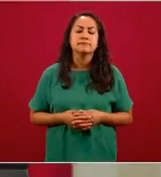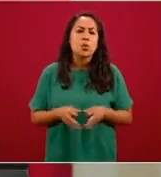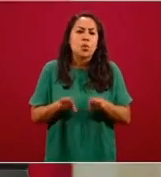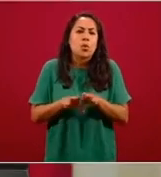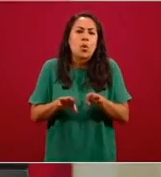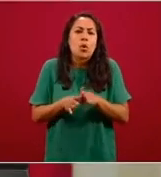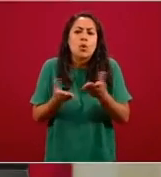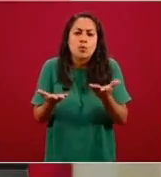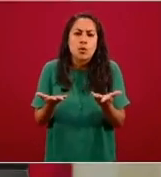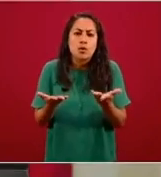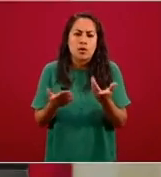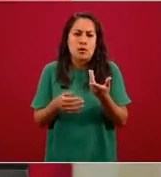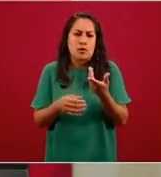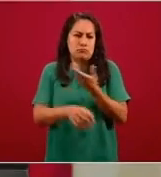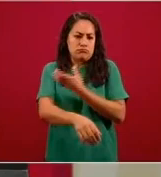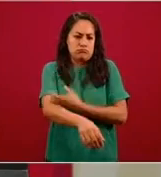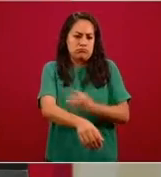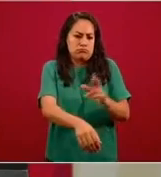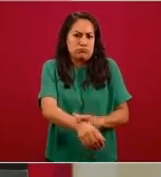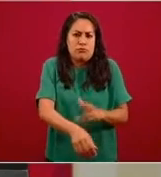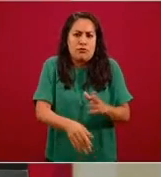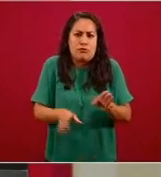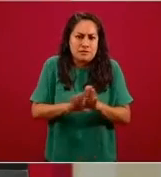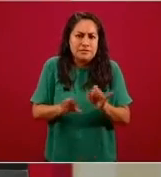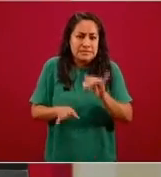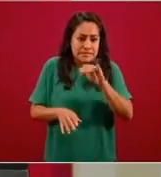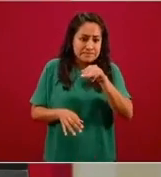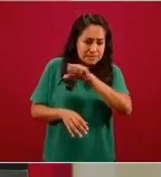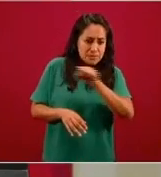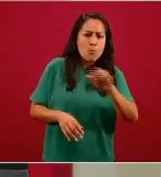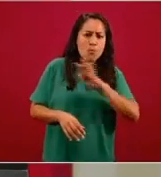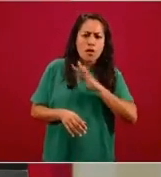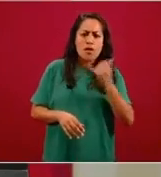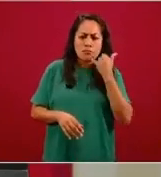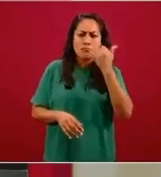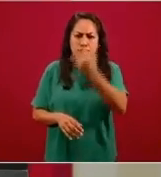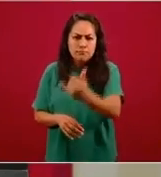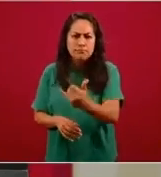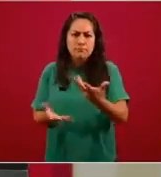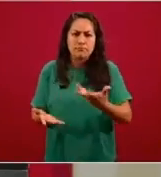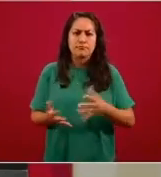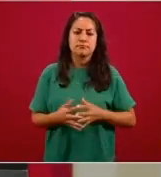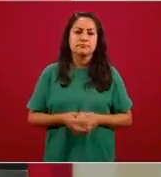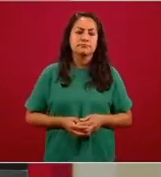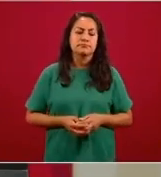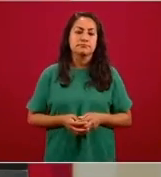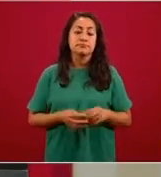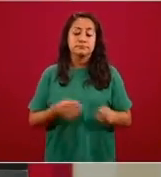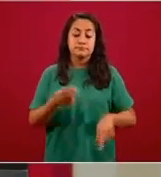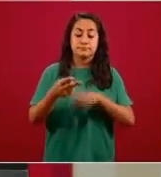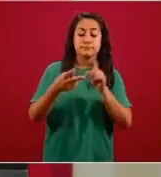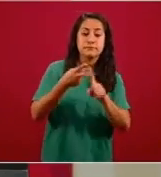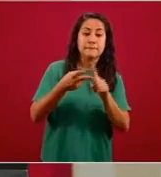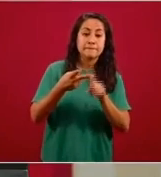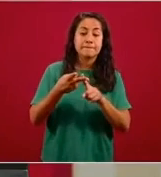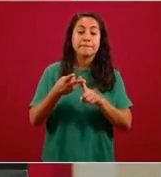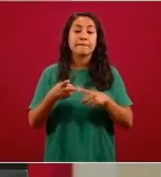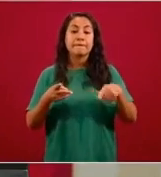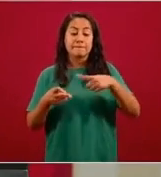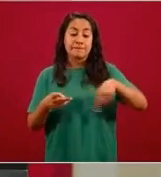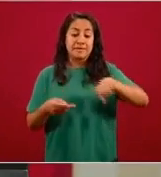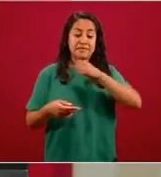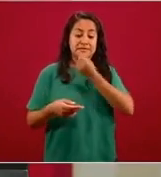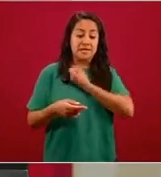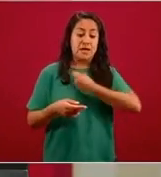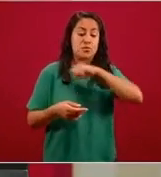there. We have the outreach coordination at that Social Security Institute. Now, about health